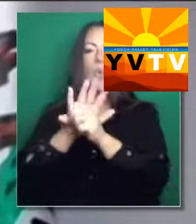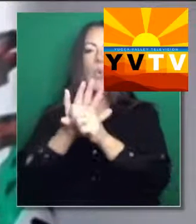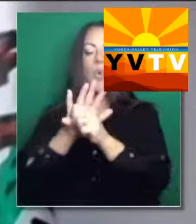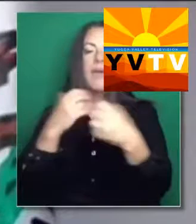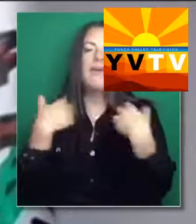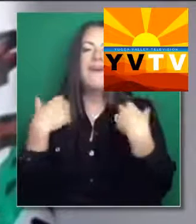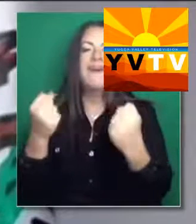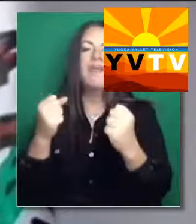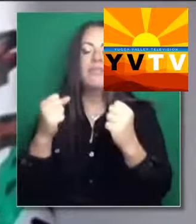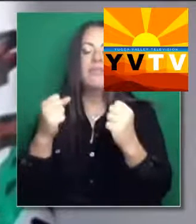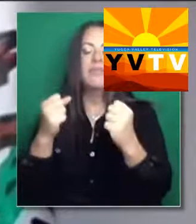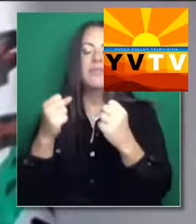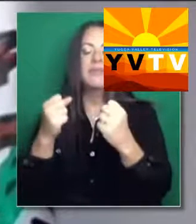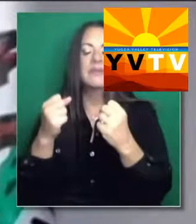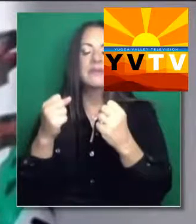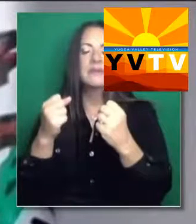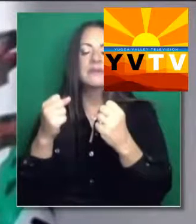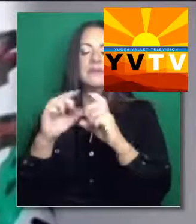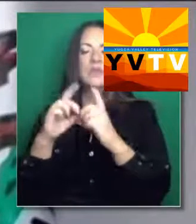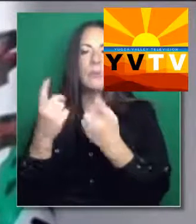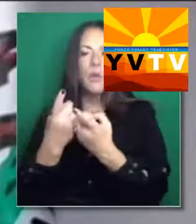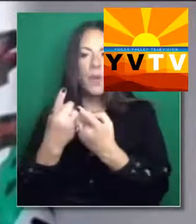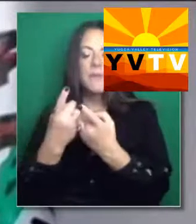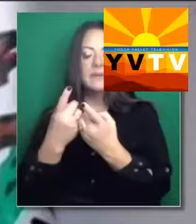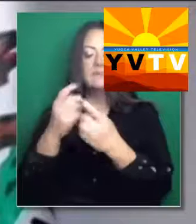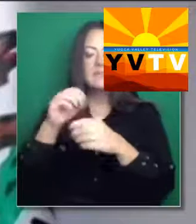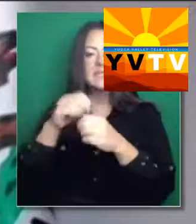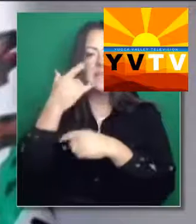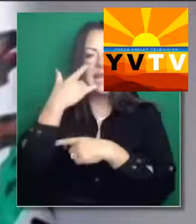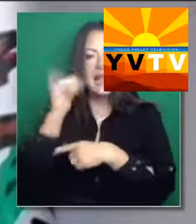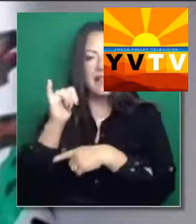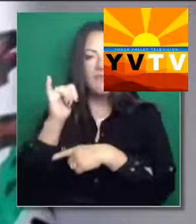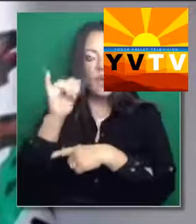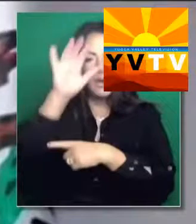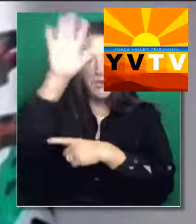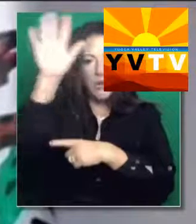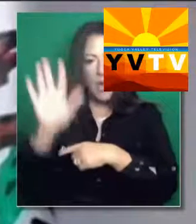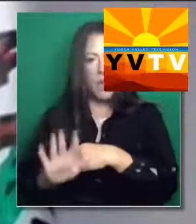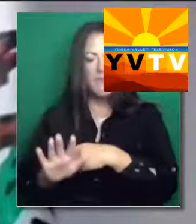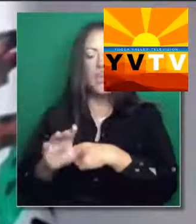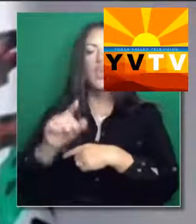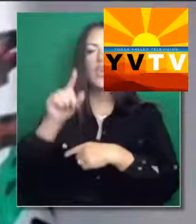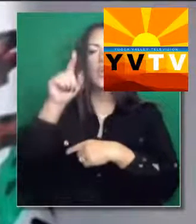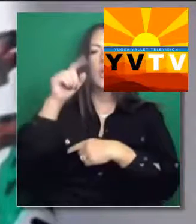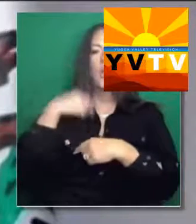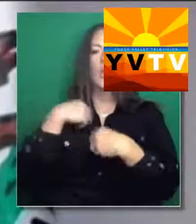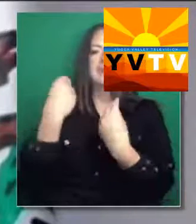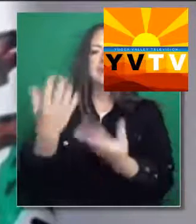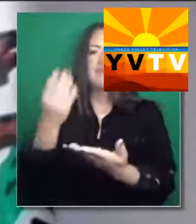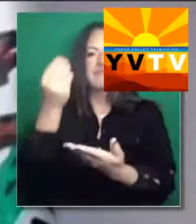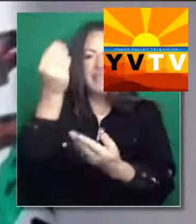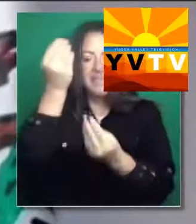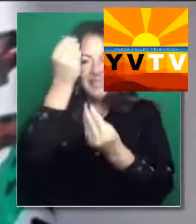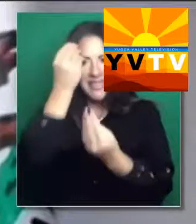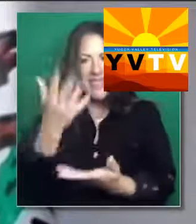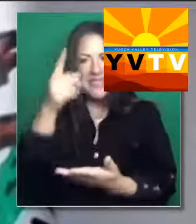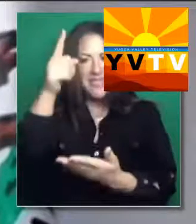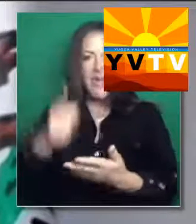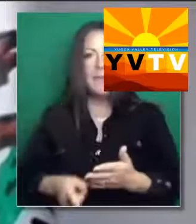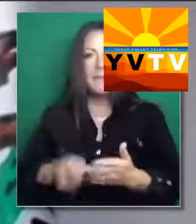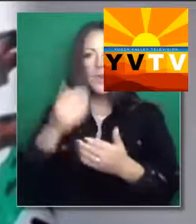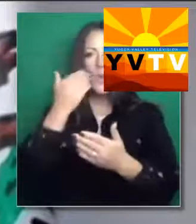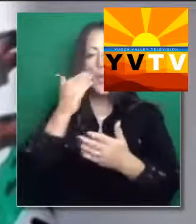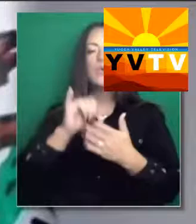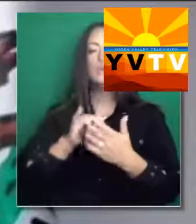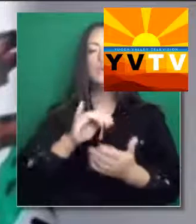jurisdiction, who then work with their providers who are registered to order the vaccine, and those providers order it through